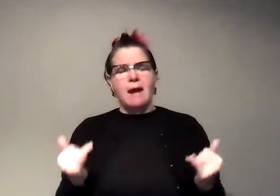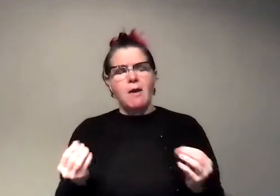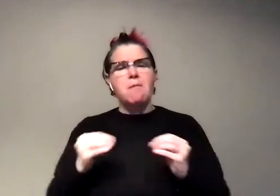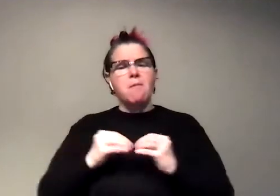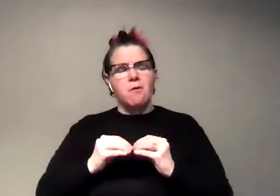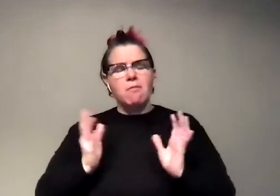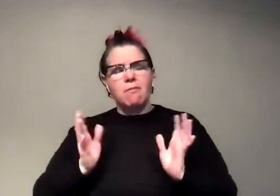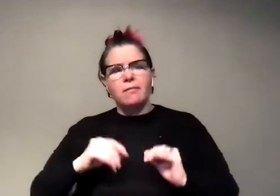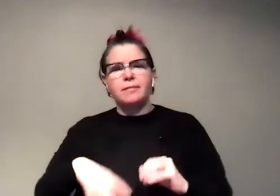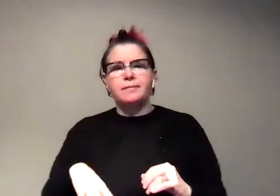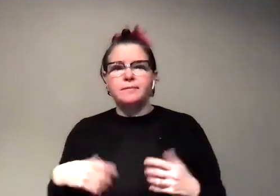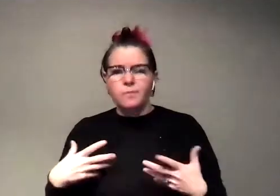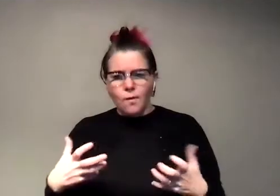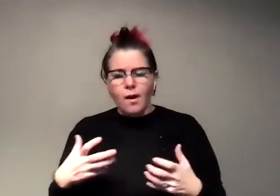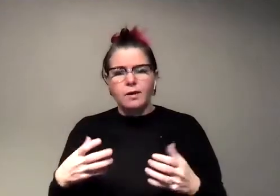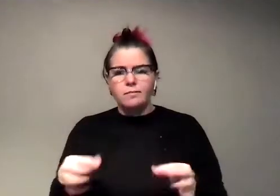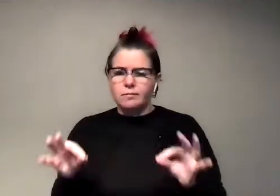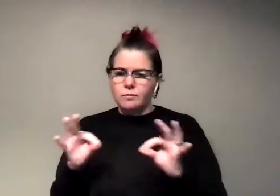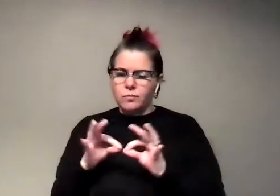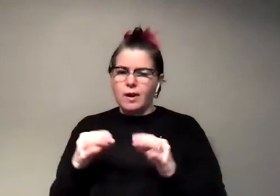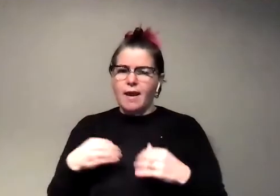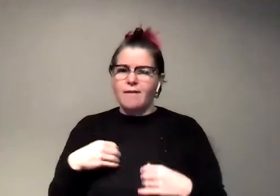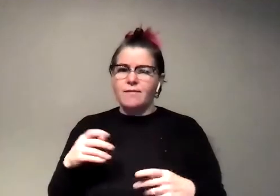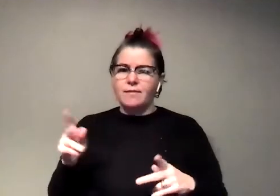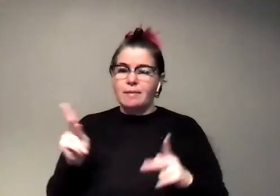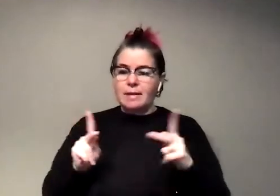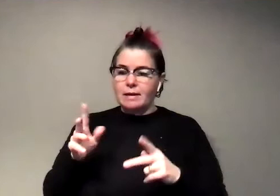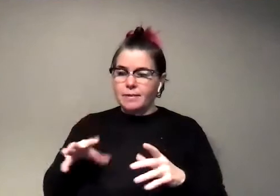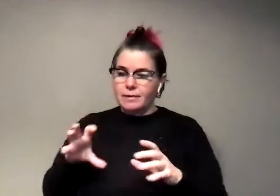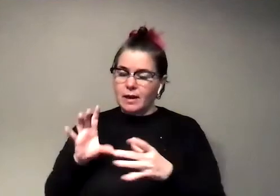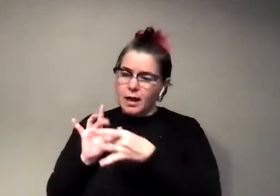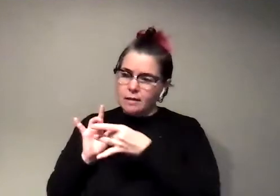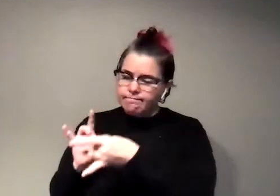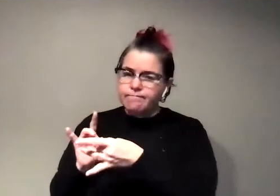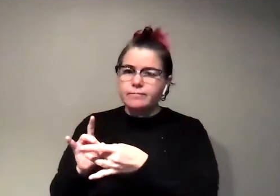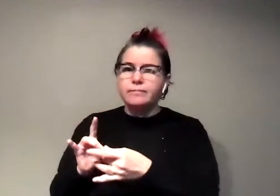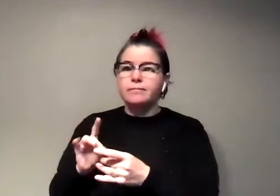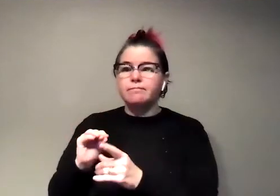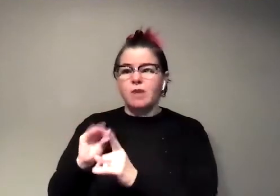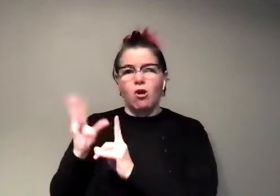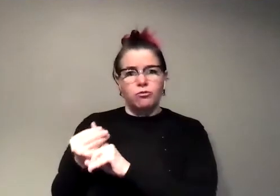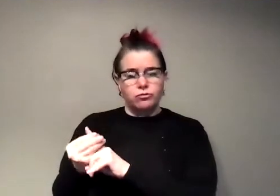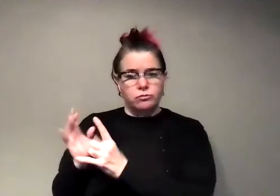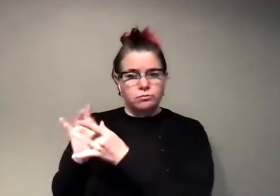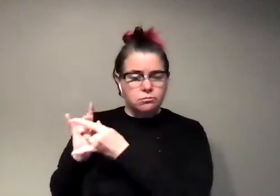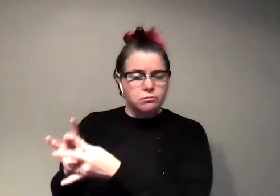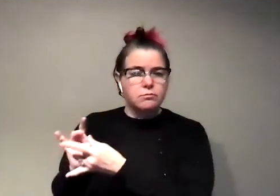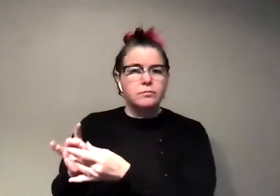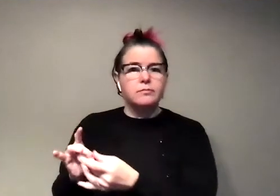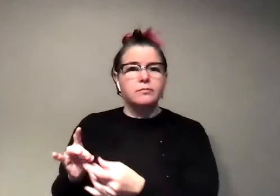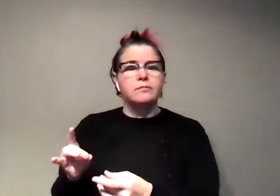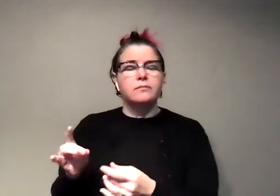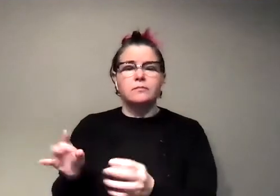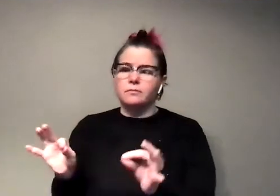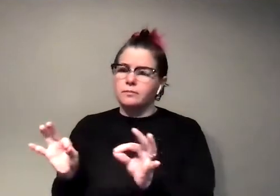I definitely wanted to make sure that I had some people that I could connect to on a cultural level. So I made sure to